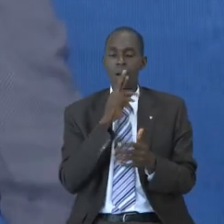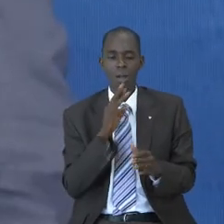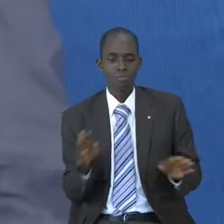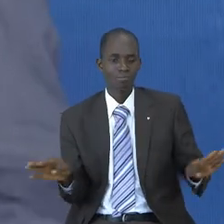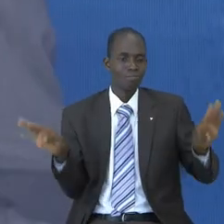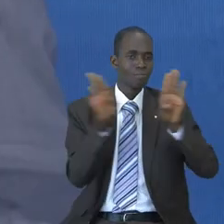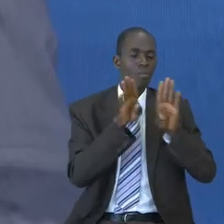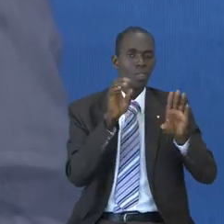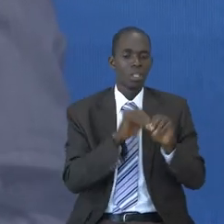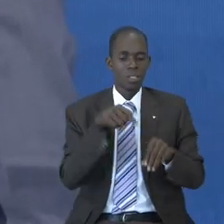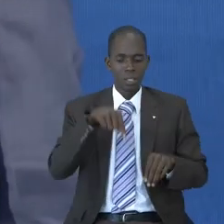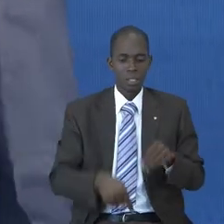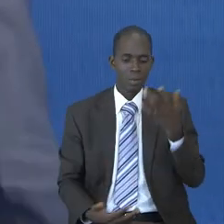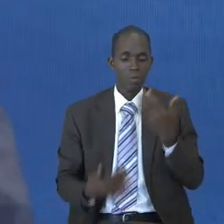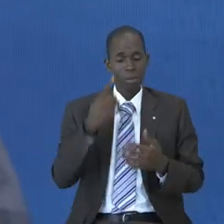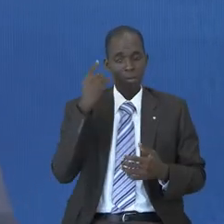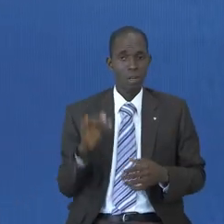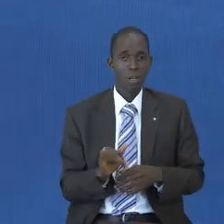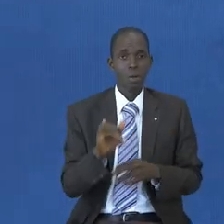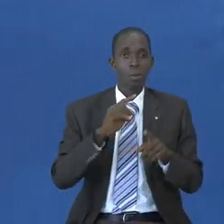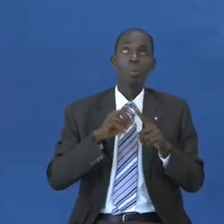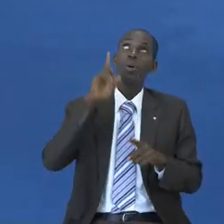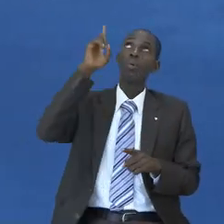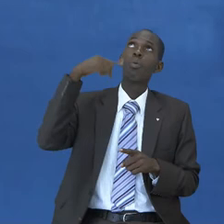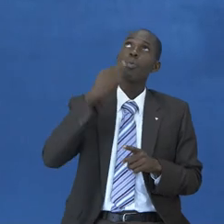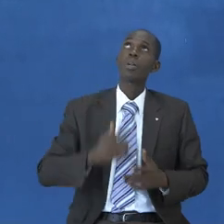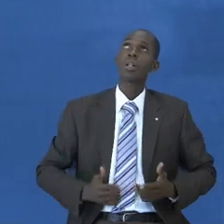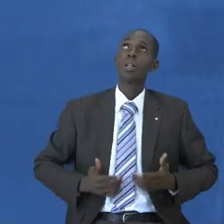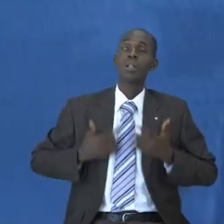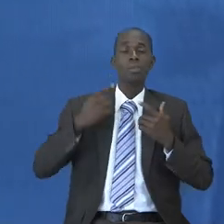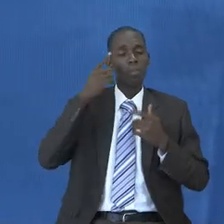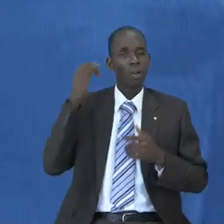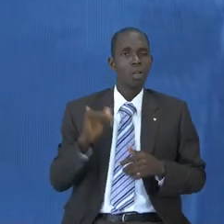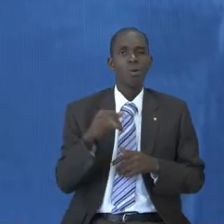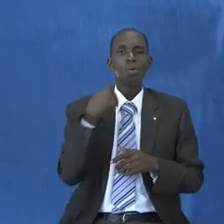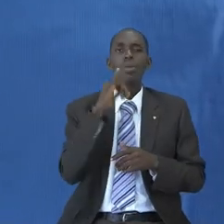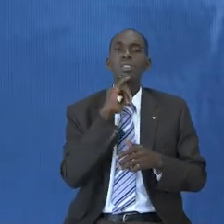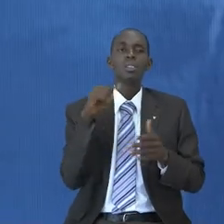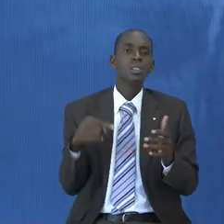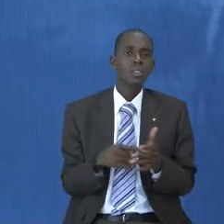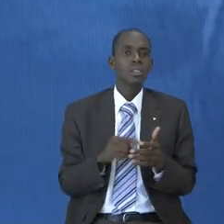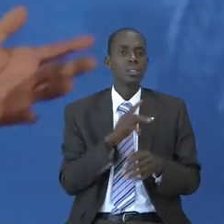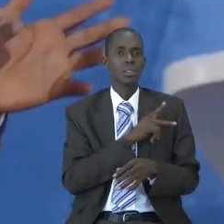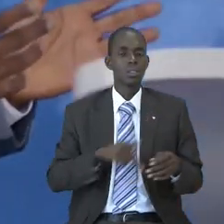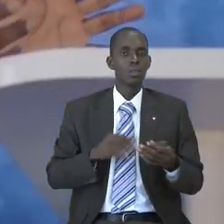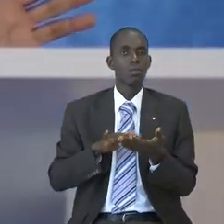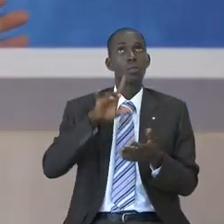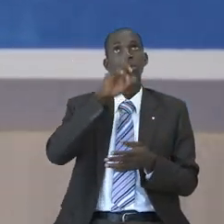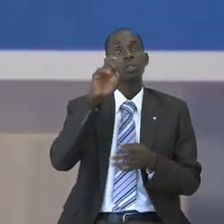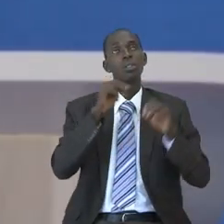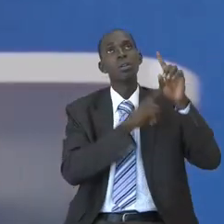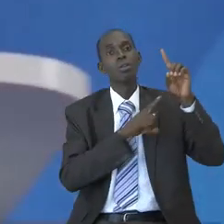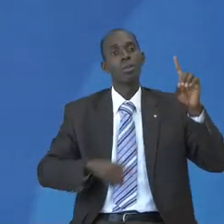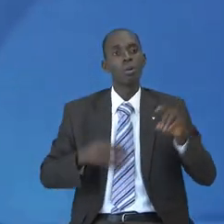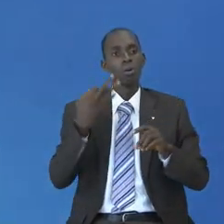forever. But the one who lives forever, who is this King of glory? The Lord of hosts. He is